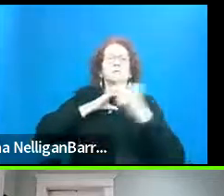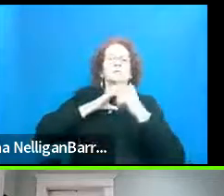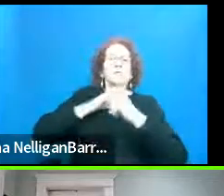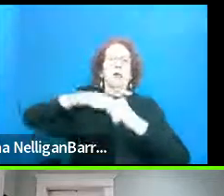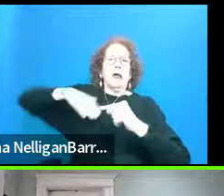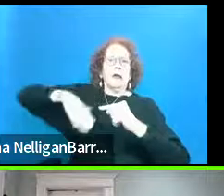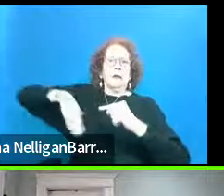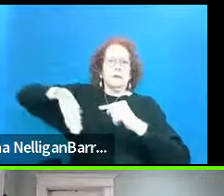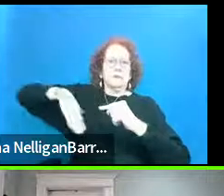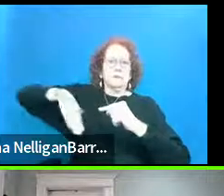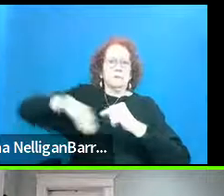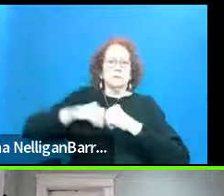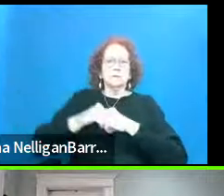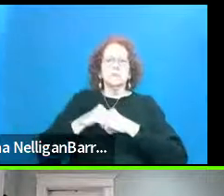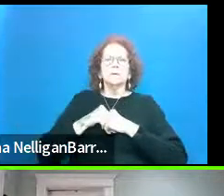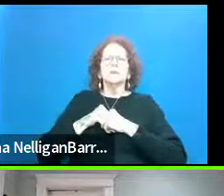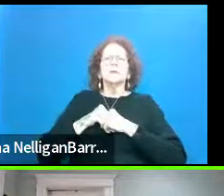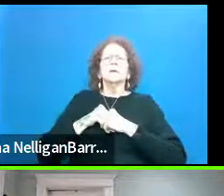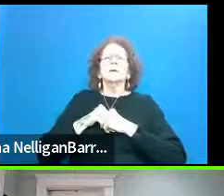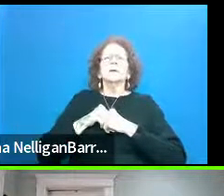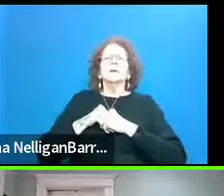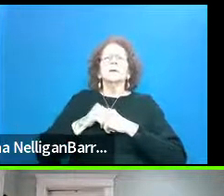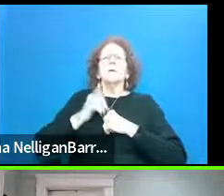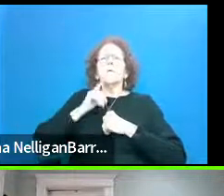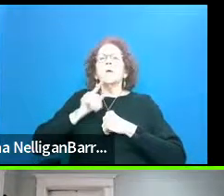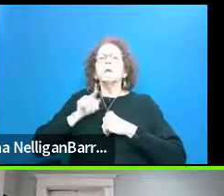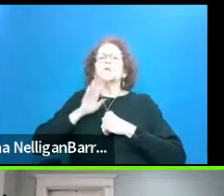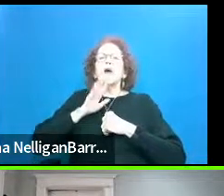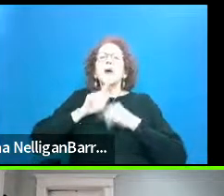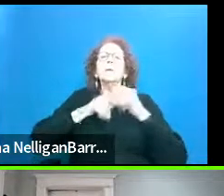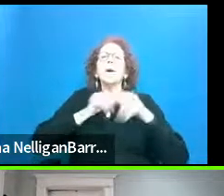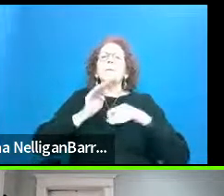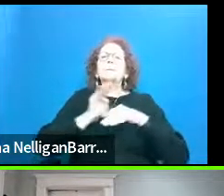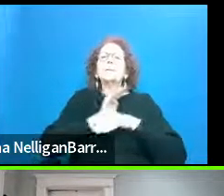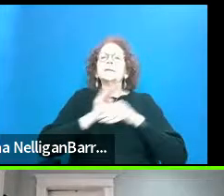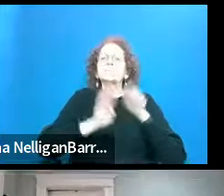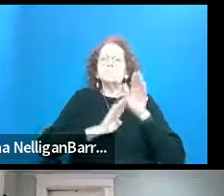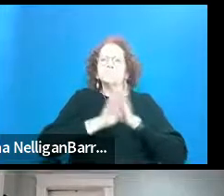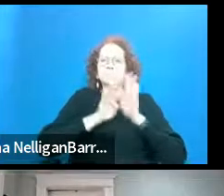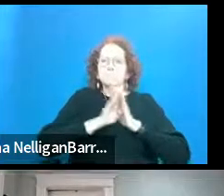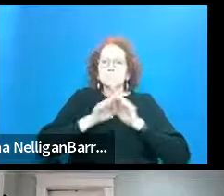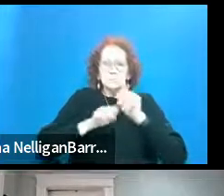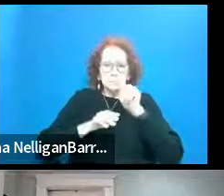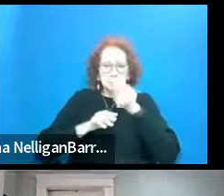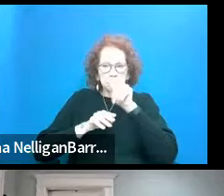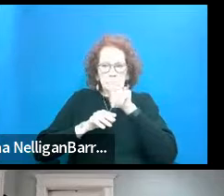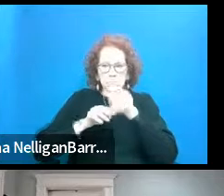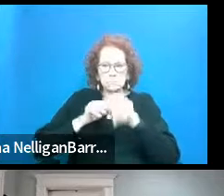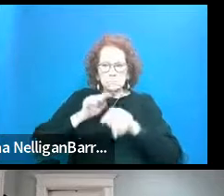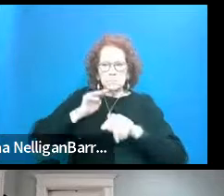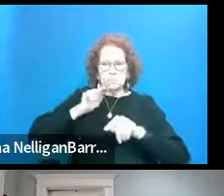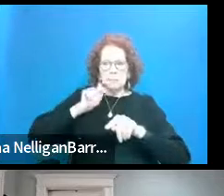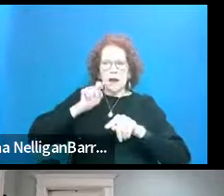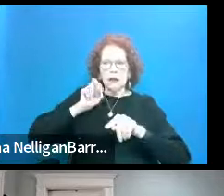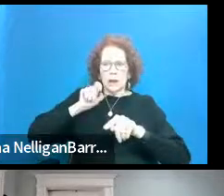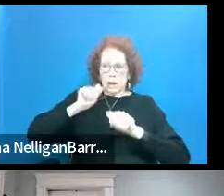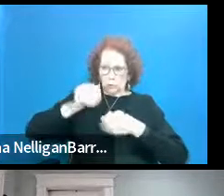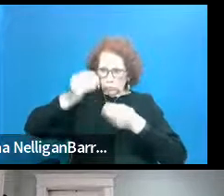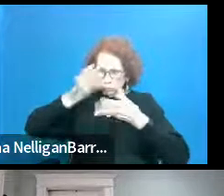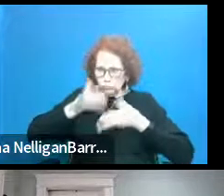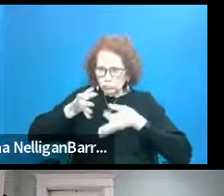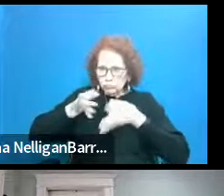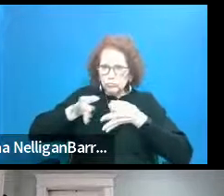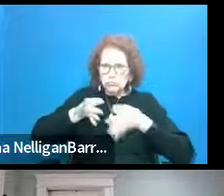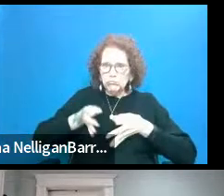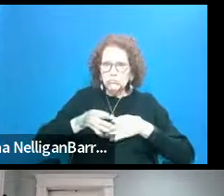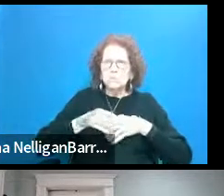Just any updates or any things that you'd like to make us aware of, Councilmember Patterson. Nothing too heavy this month. We've all